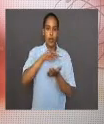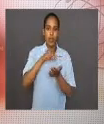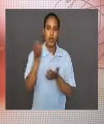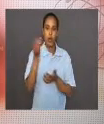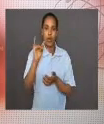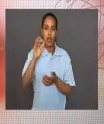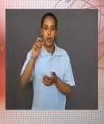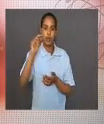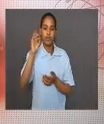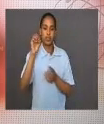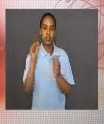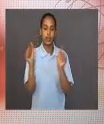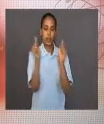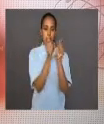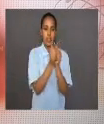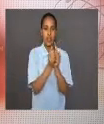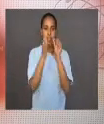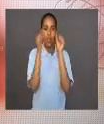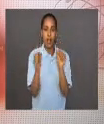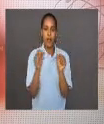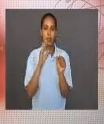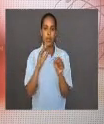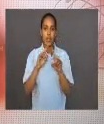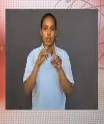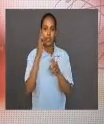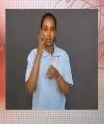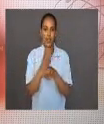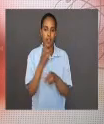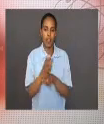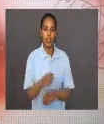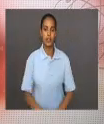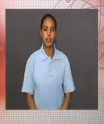ions, together can be difficult.